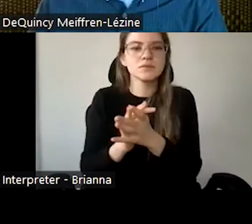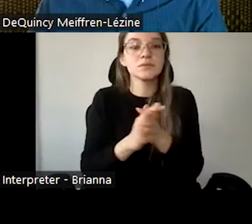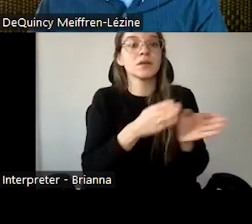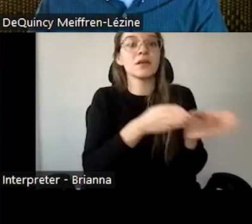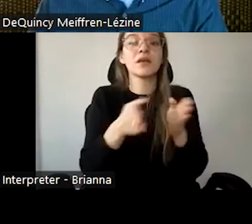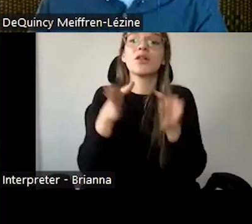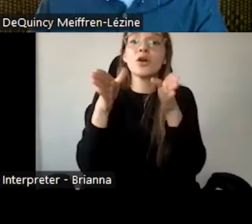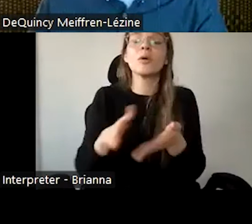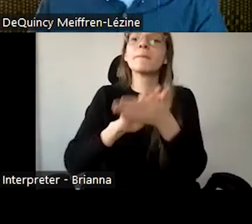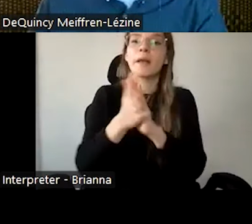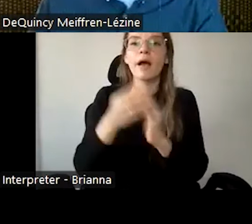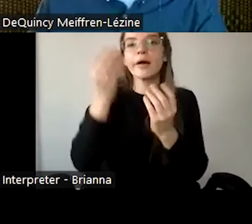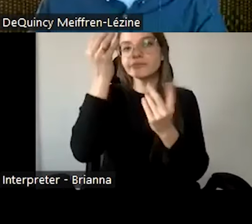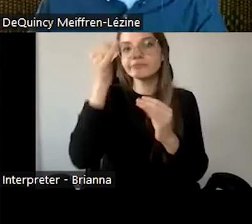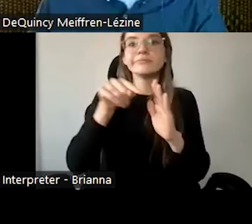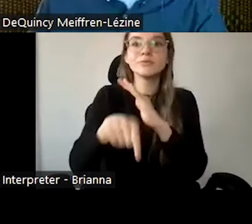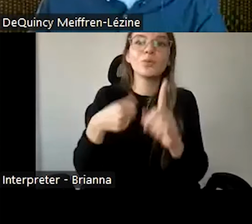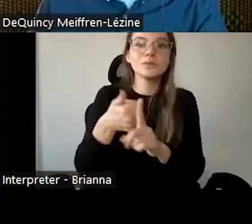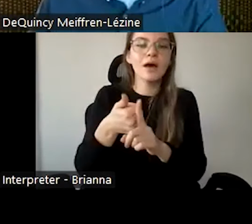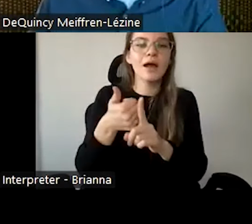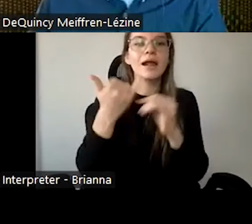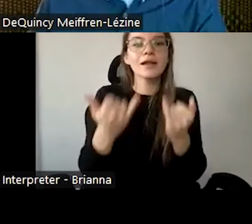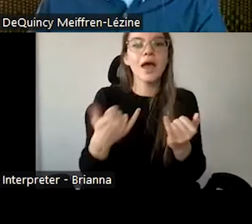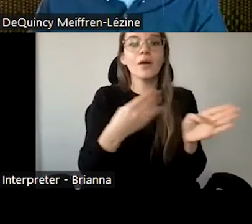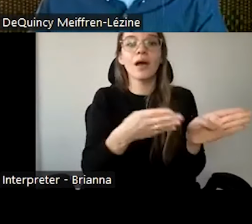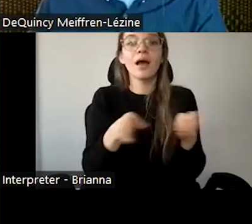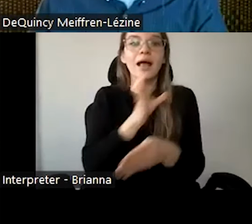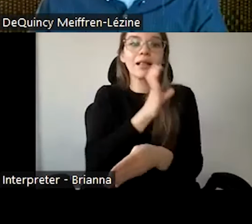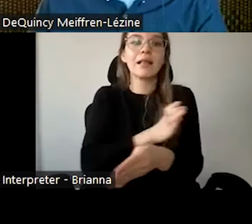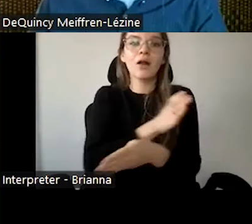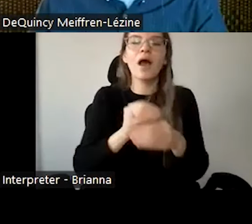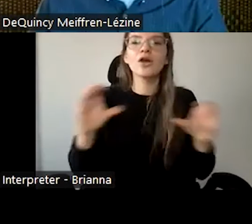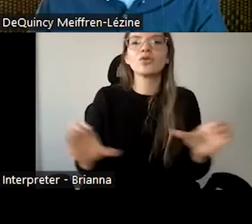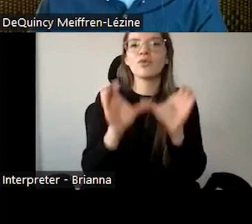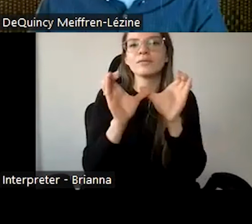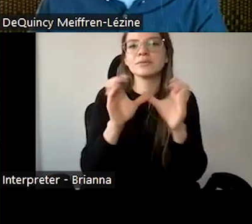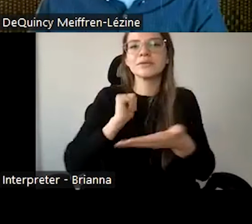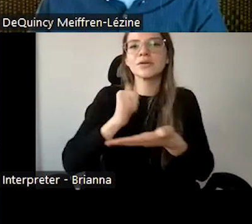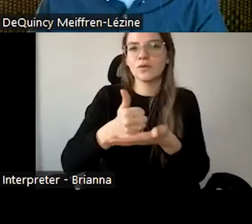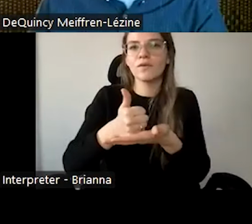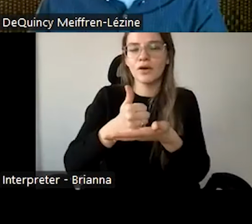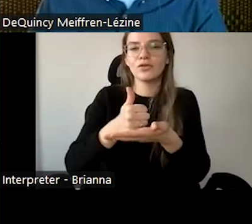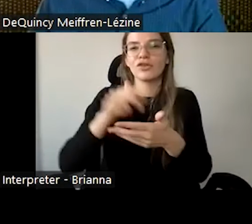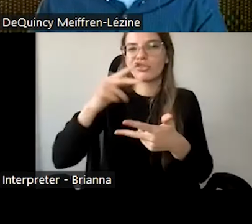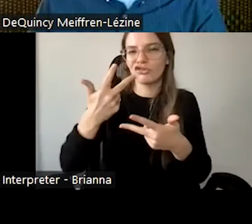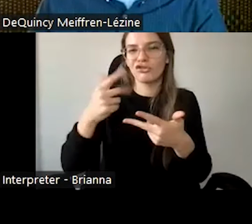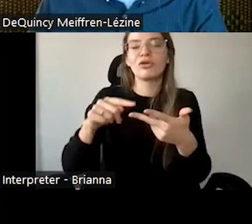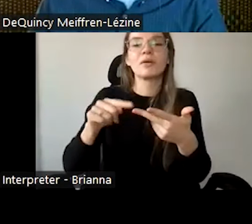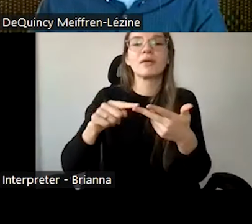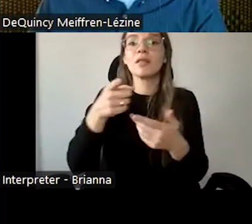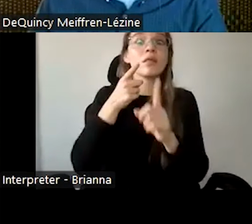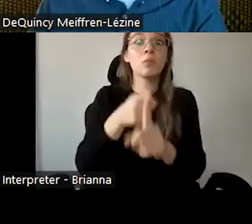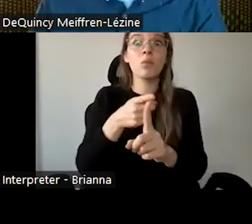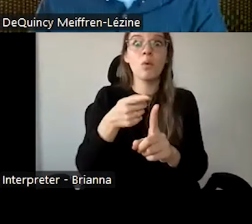become suicidal, then we are in the realm of clinical and crisis intervention. And there, the idea is to try to stop